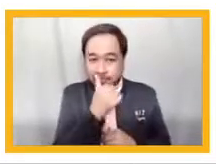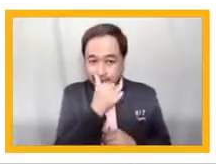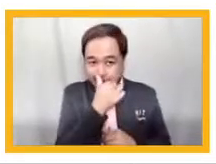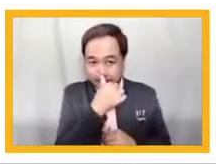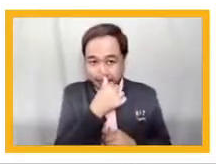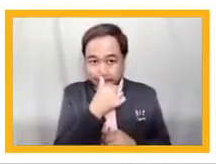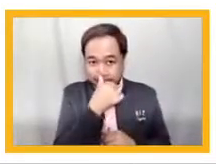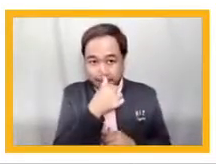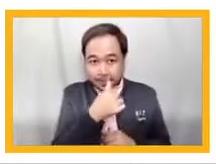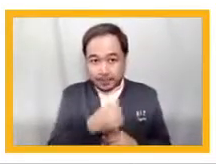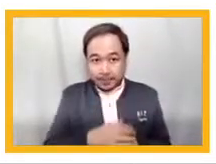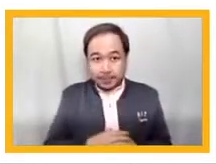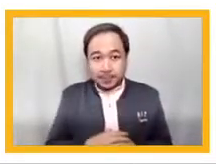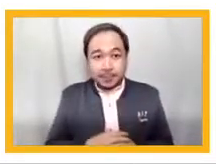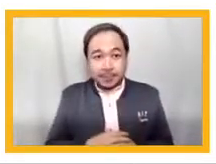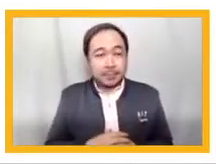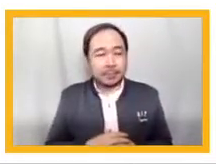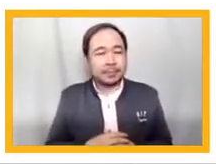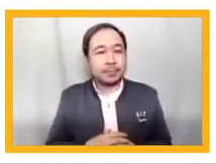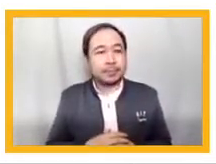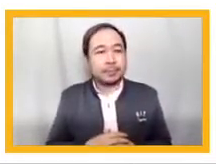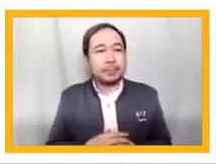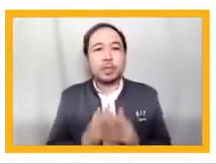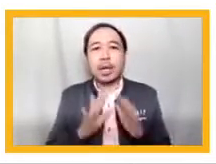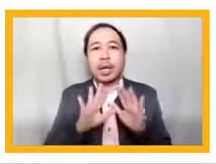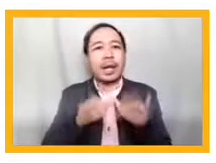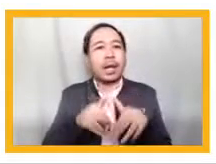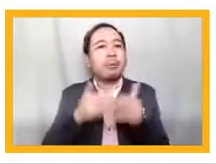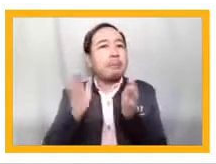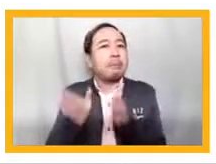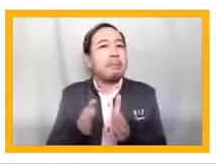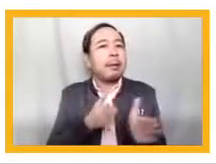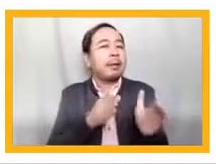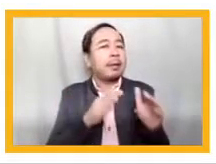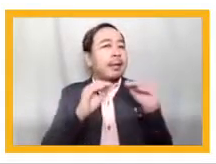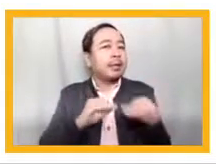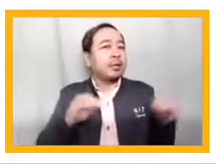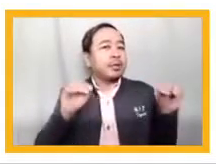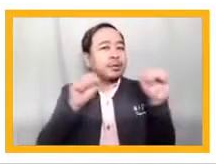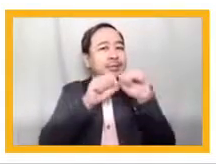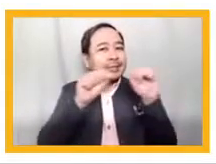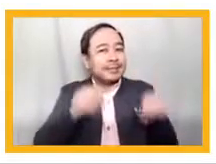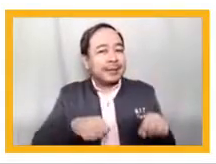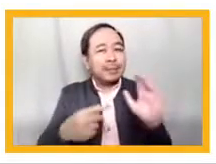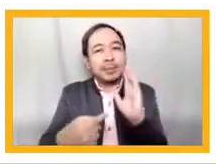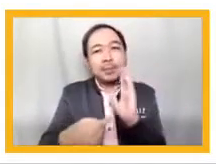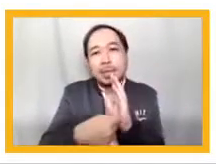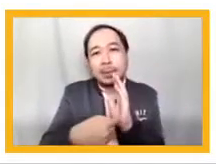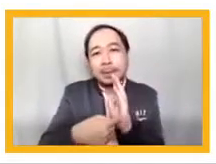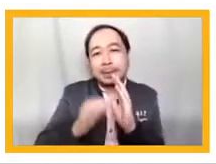So how we design the ecosystem for the education technology startup,